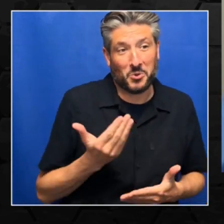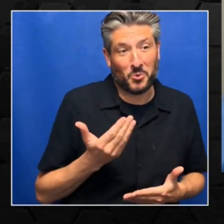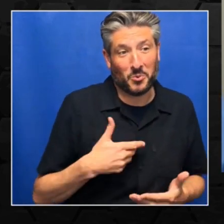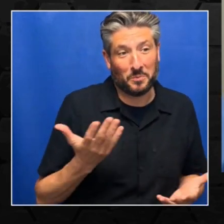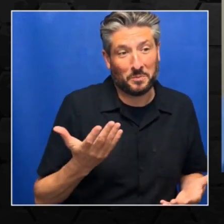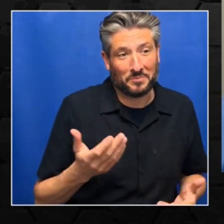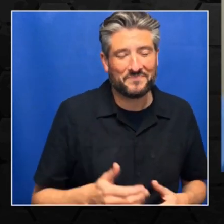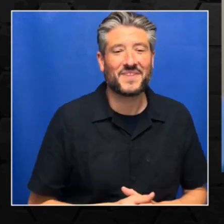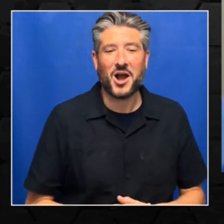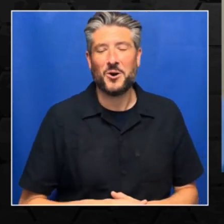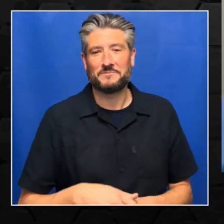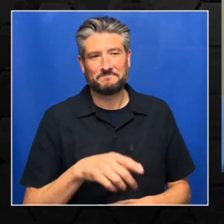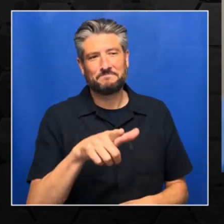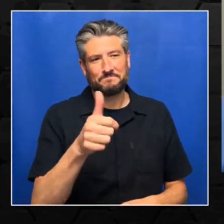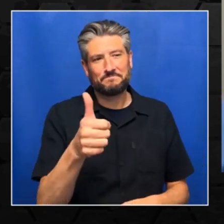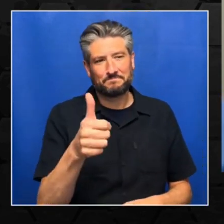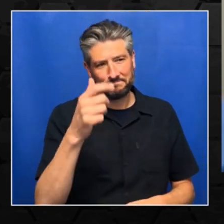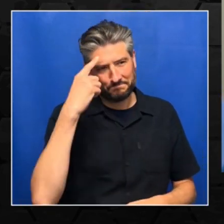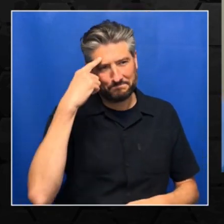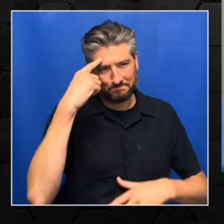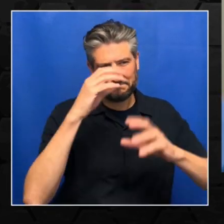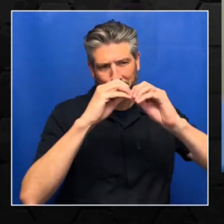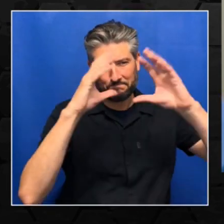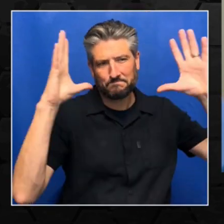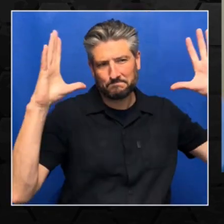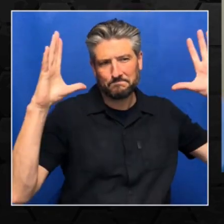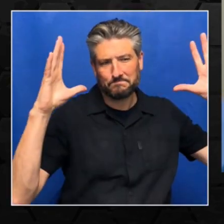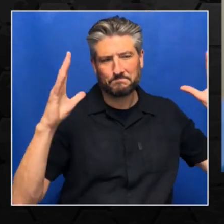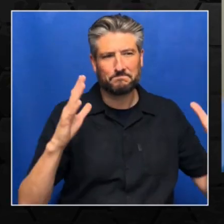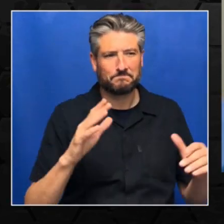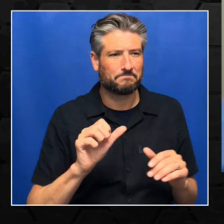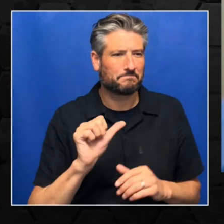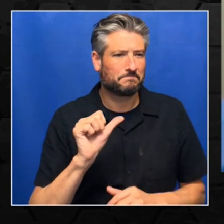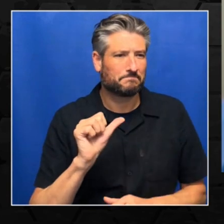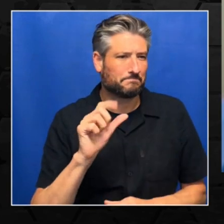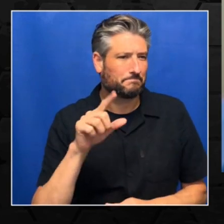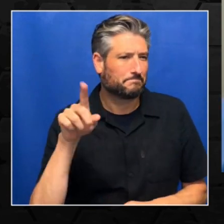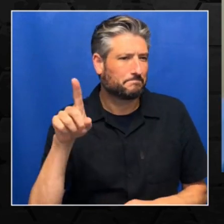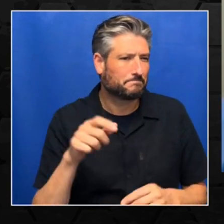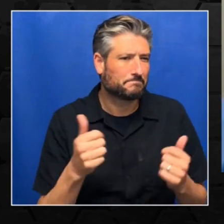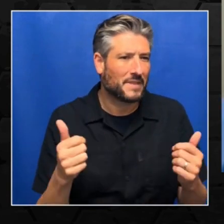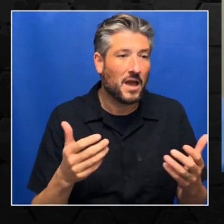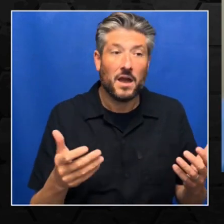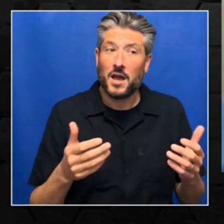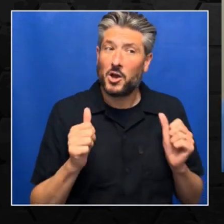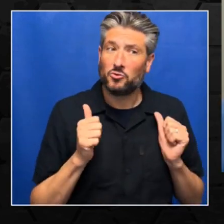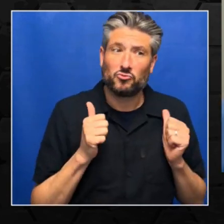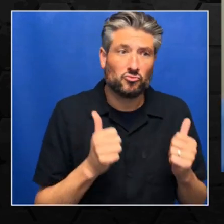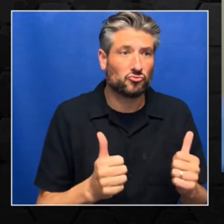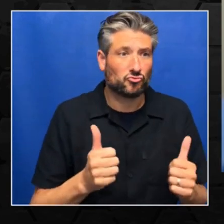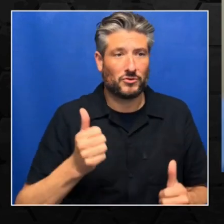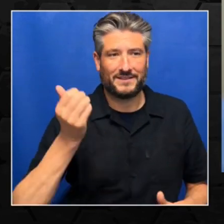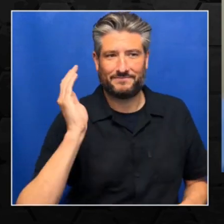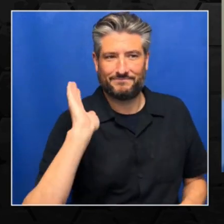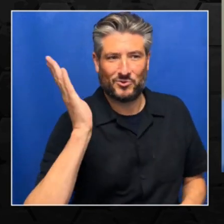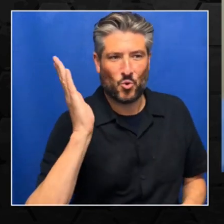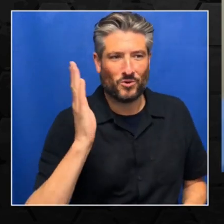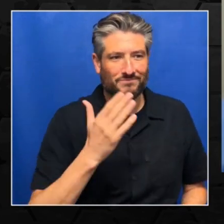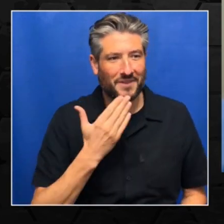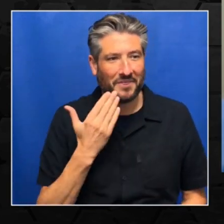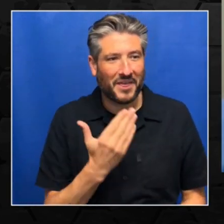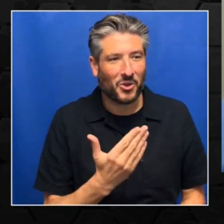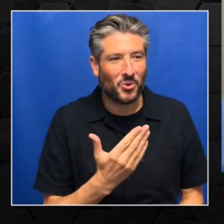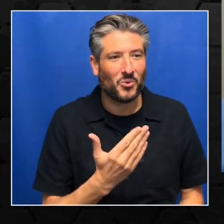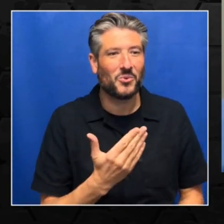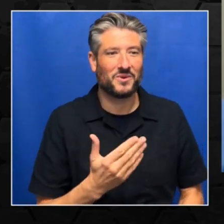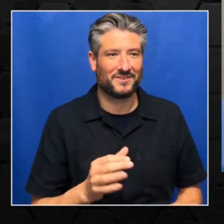right? Yeah. That definitely makes sense. So Siddharth, that was great. Thank you so much once again for accepting the Thank you so invitation. much. We'd love to have you back. And yeah, have